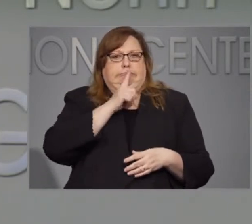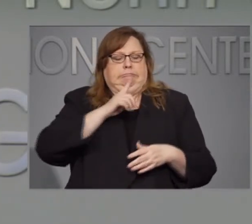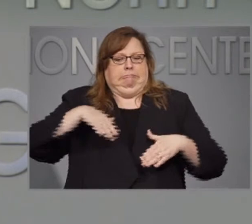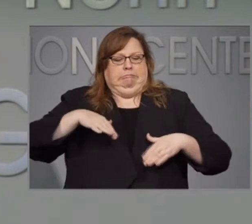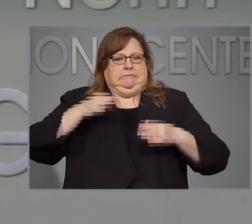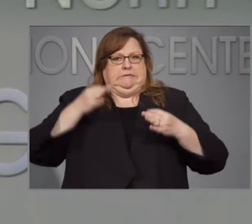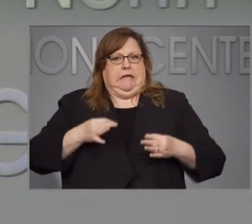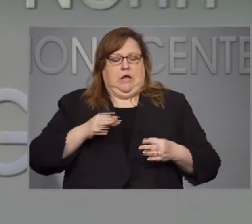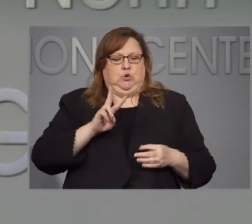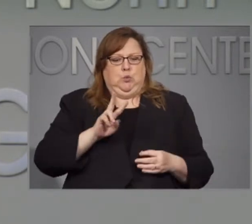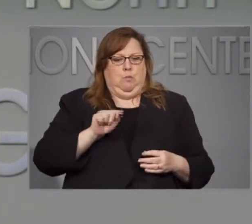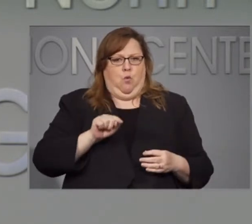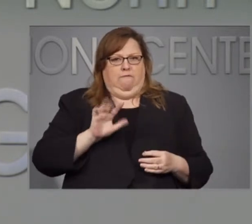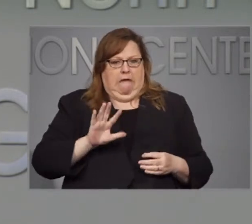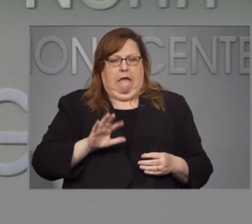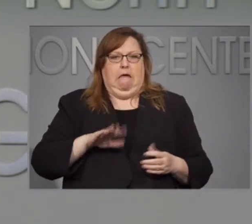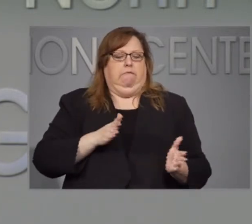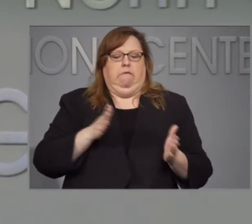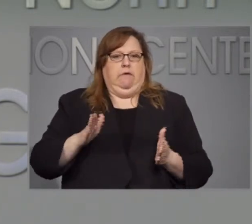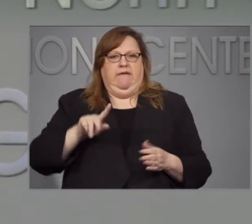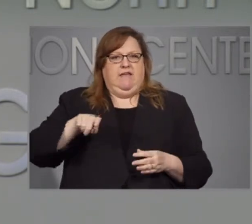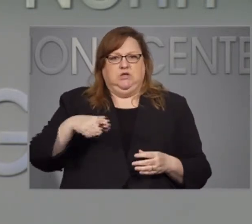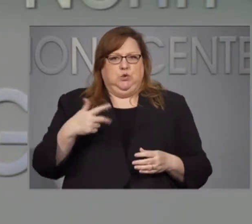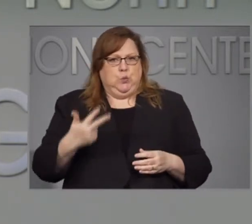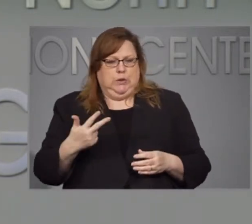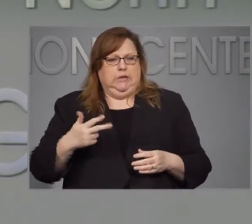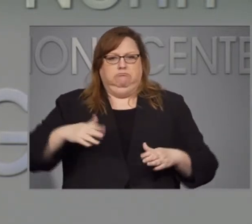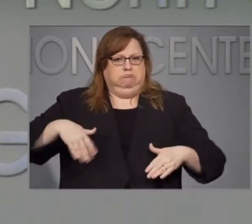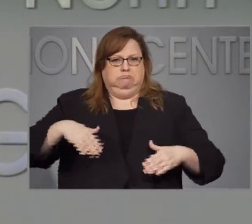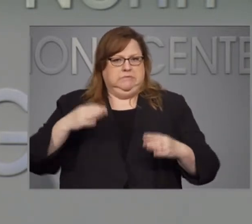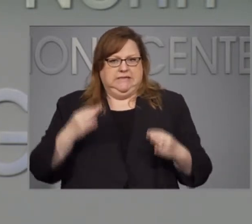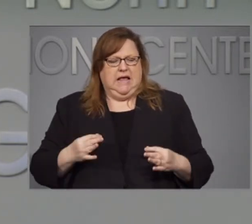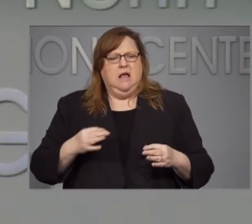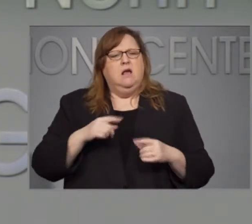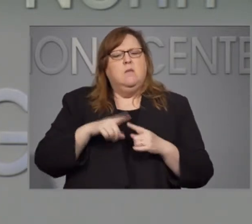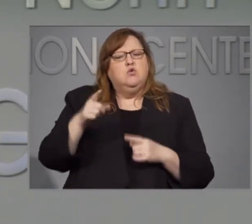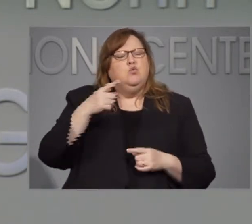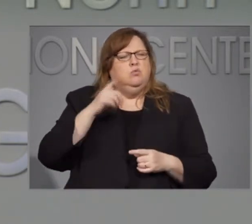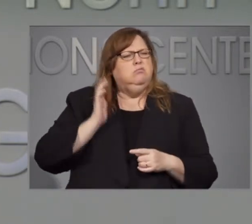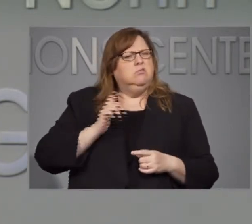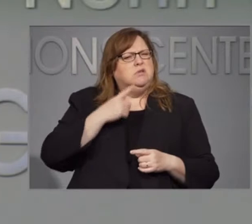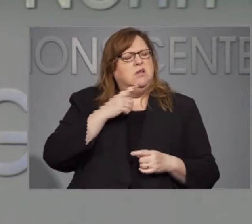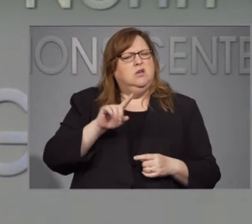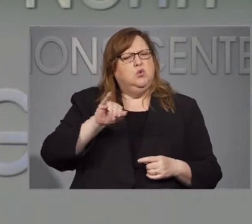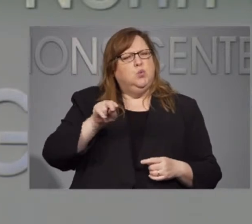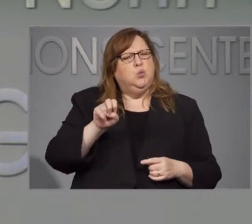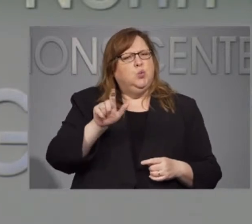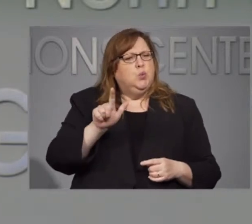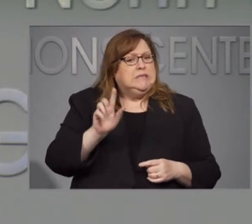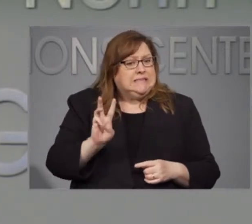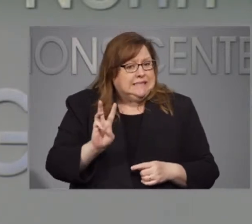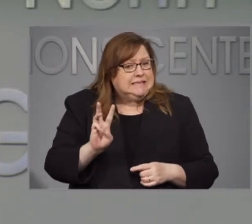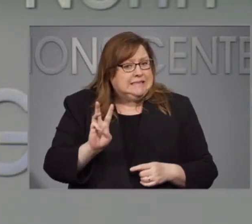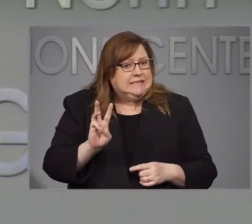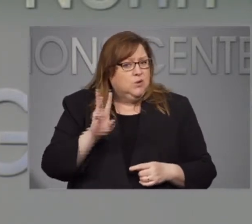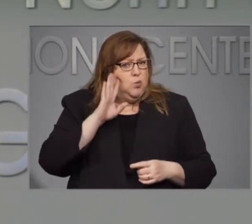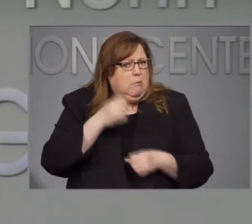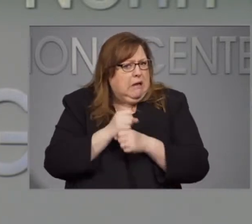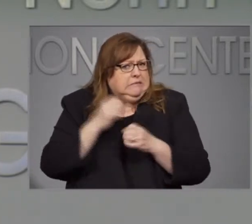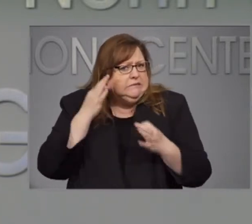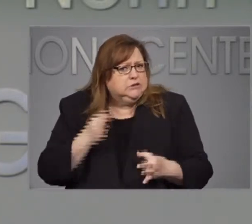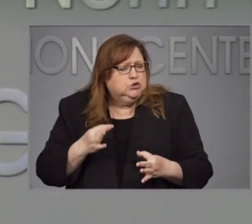3. Is June 26th still a planned date for a phase, even if specifics aren't ready yet? And then on a different